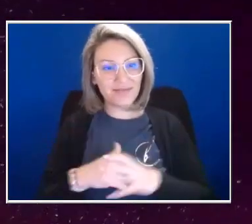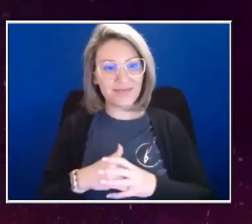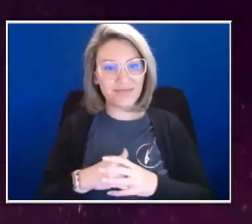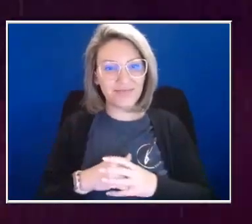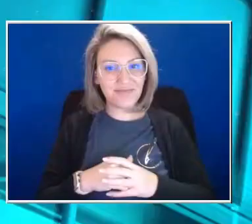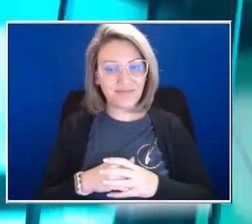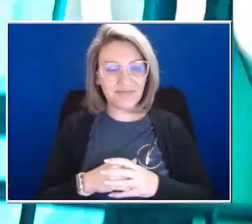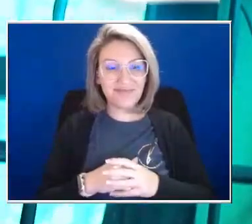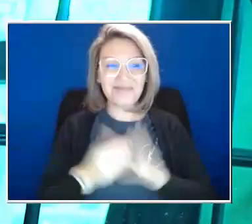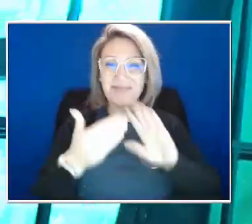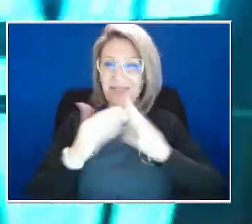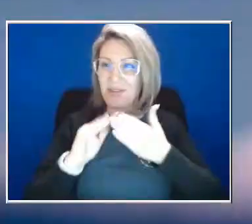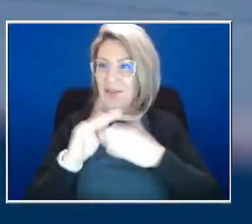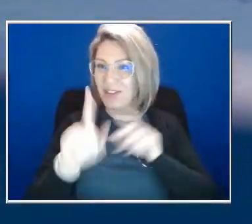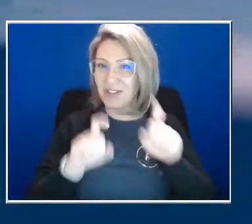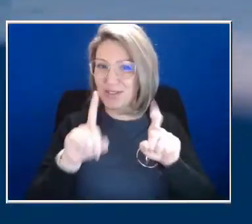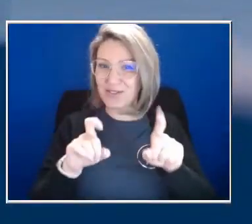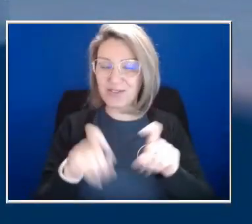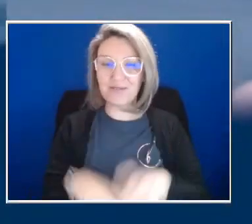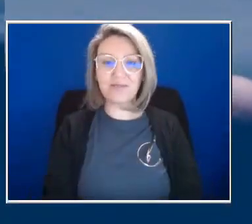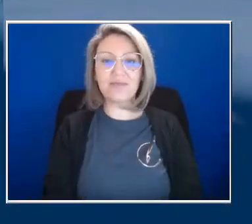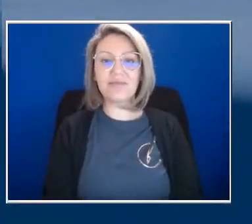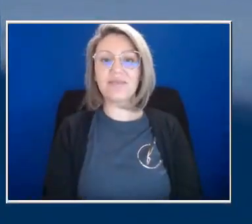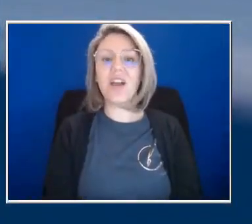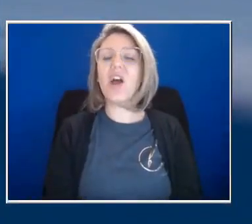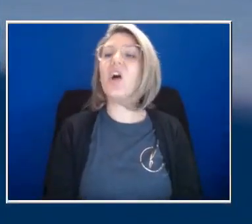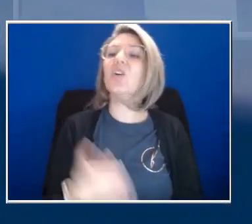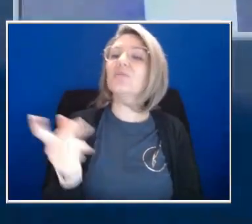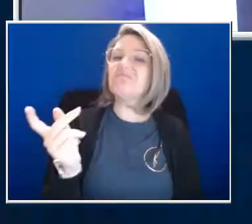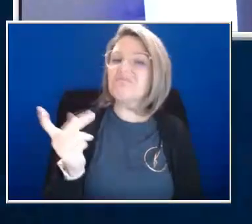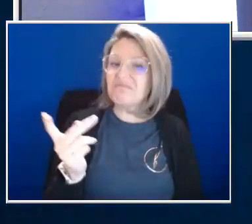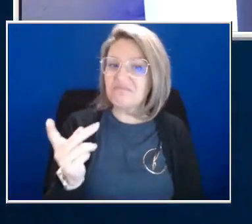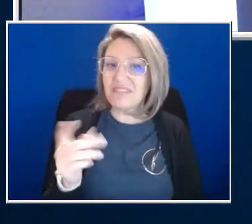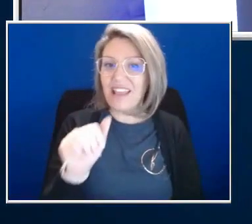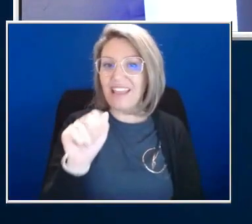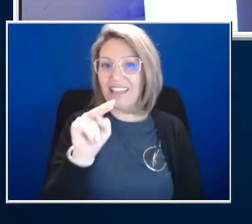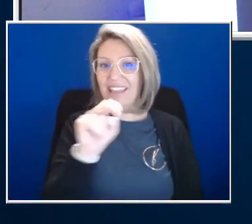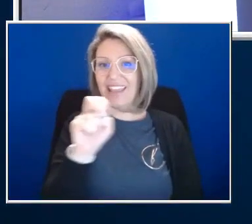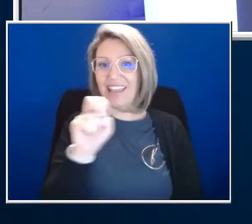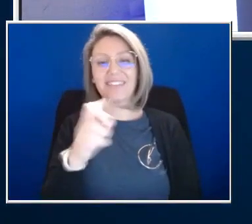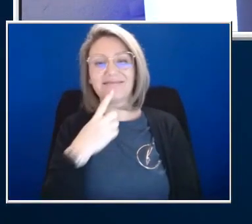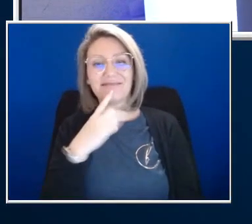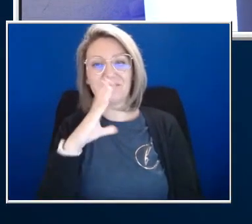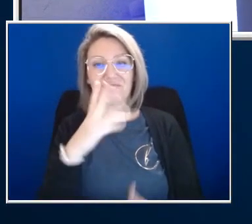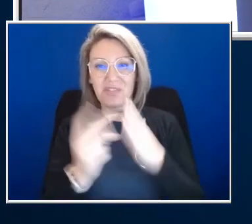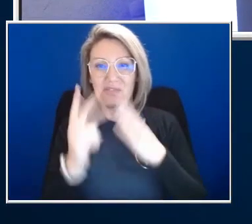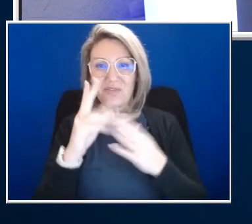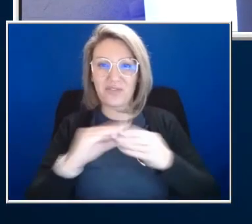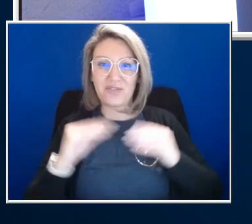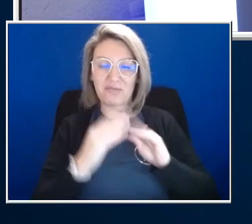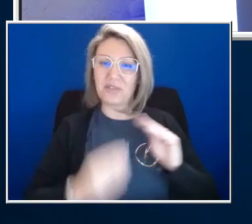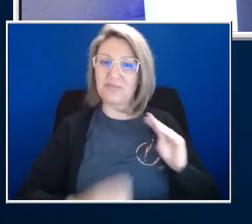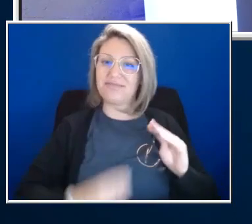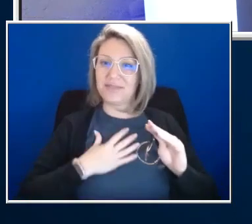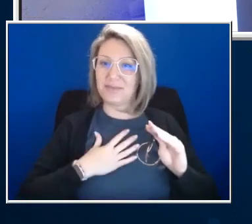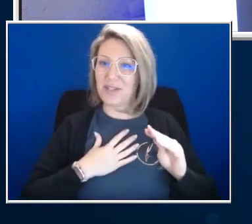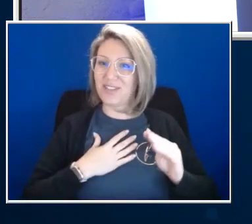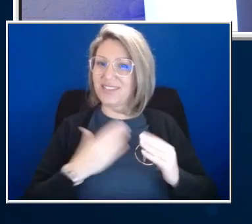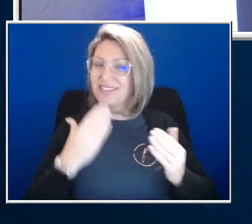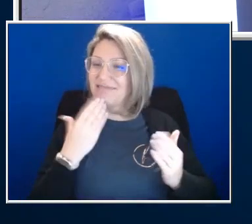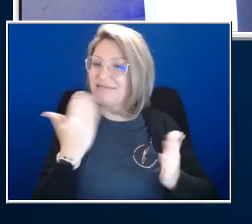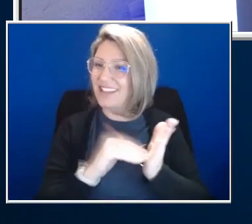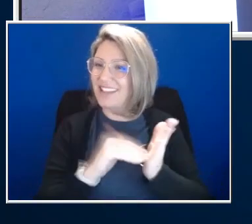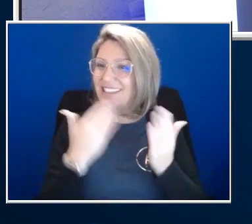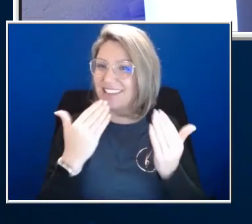our community questions. By the way, Corey and Christina, Ann says that your stories, both of your stories, are very inspiring. So again, thank you so much for sharing